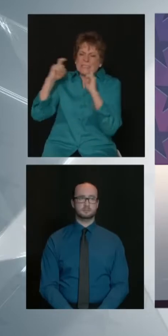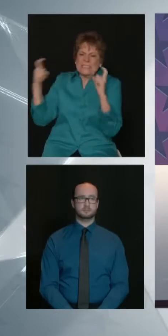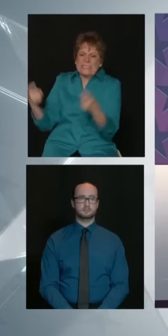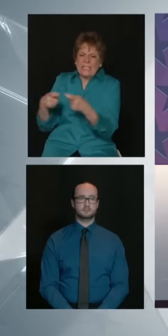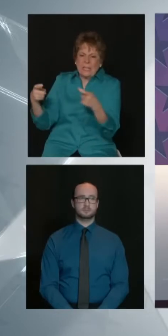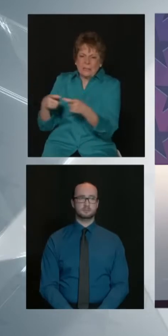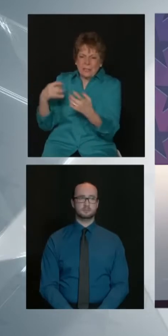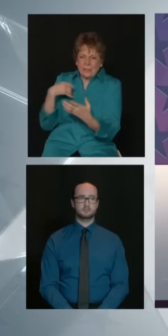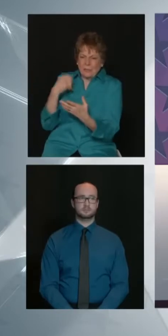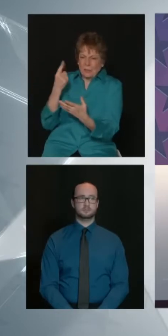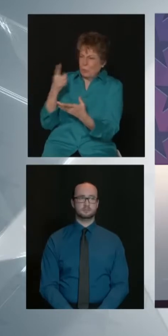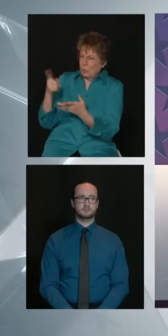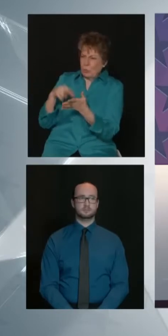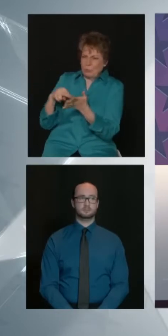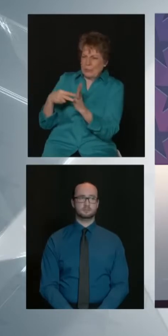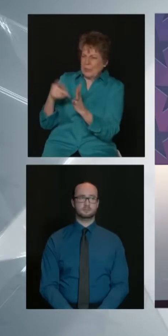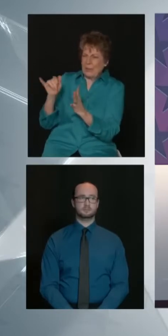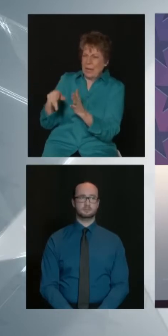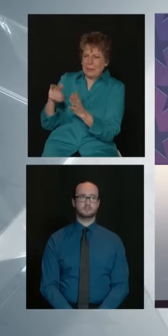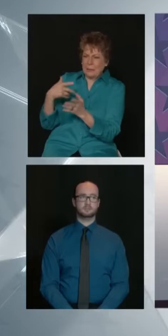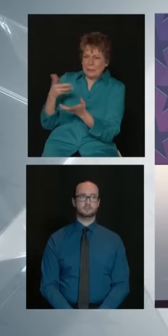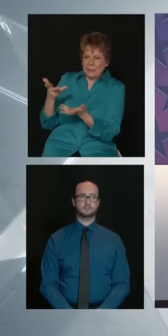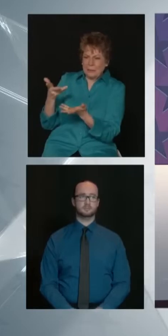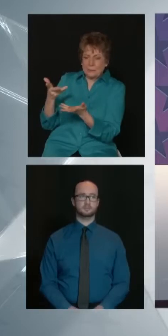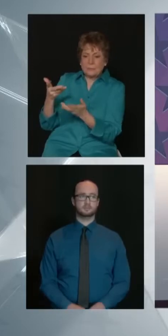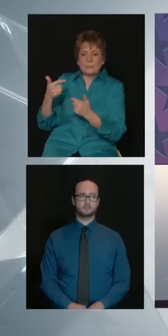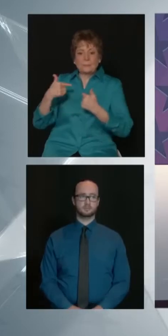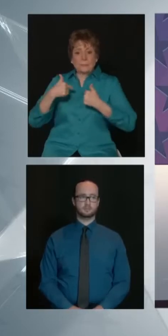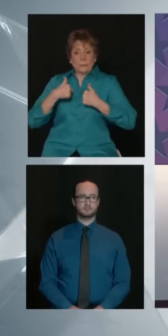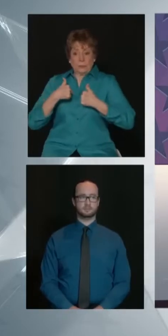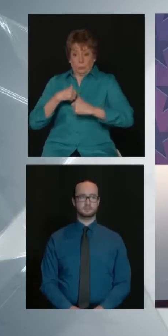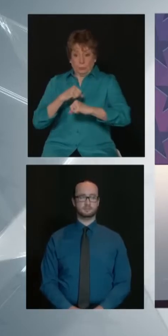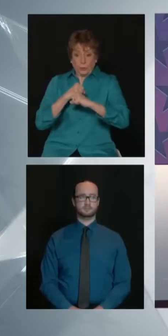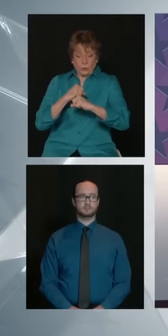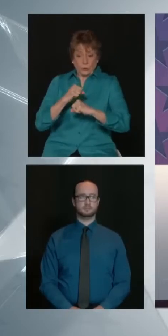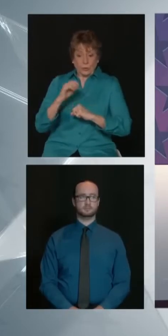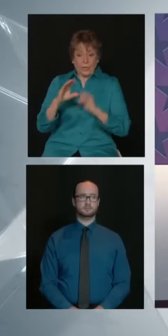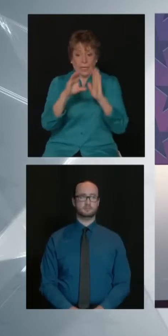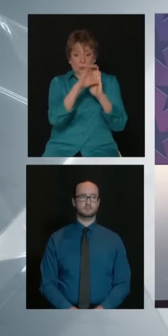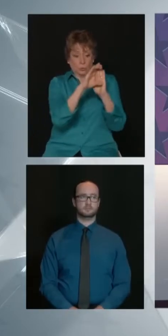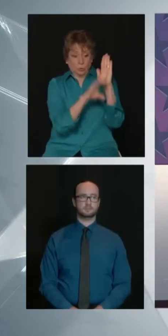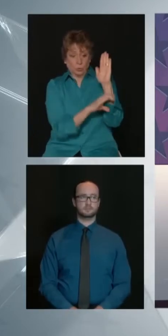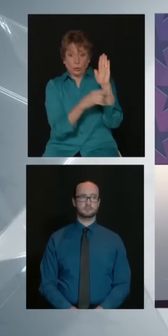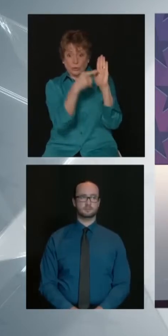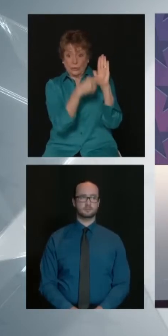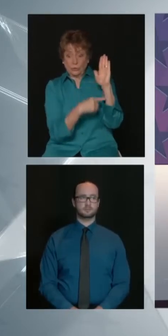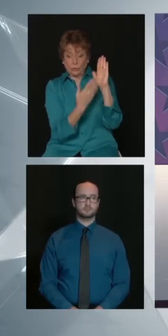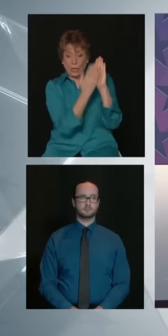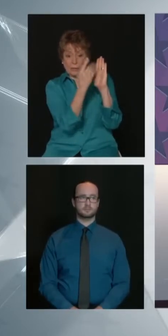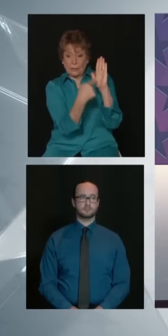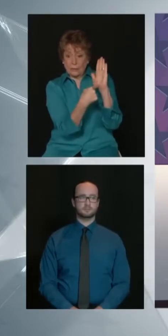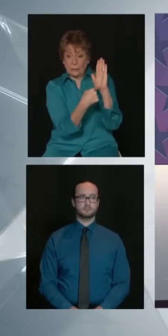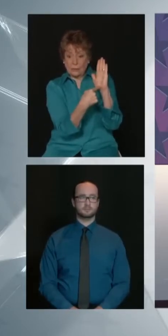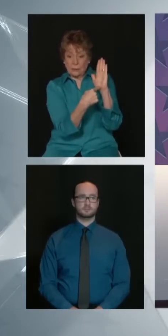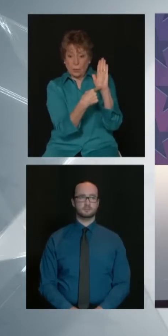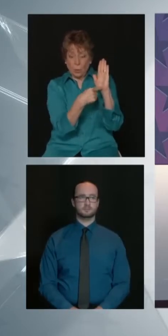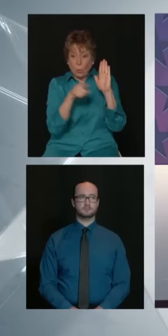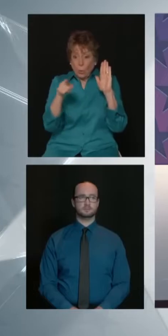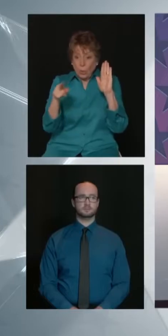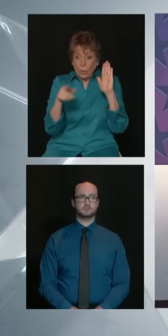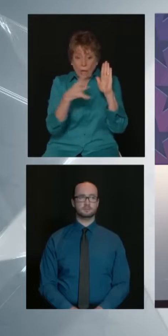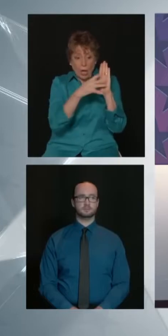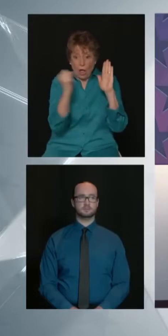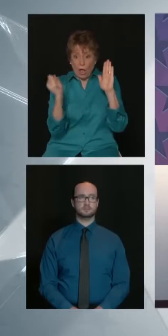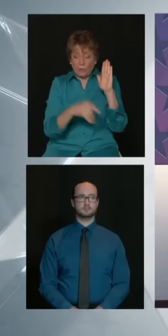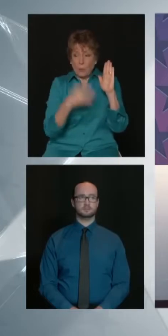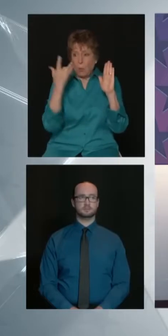I am protecting your constitutional rights that you have lost because of rhetoric like this. But real